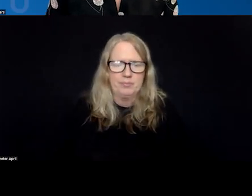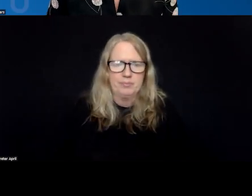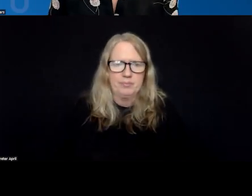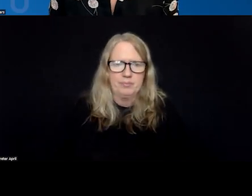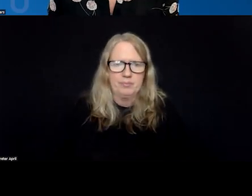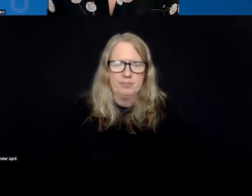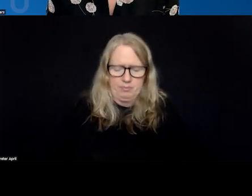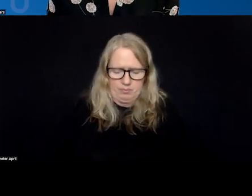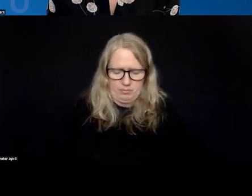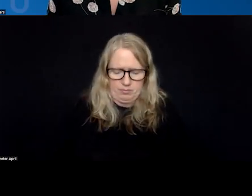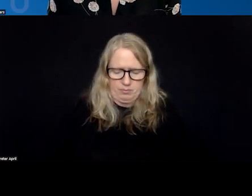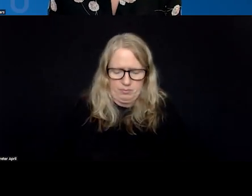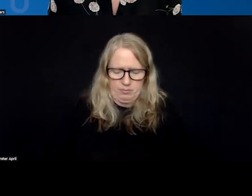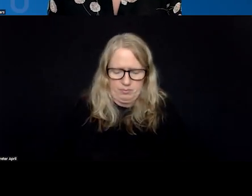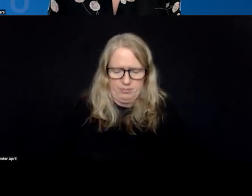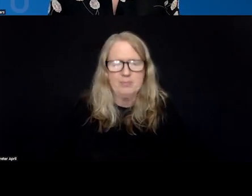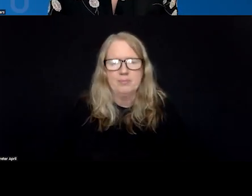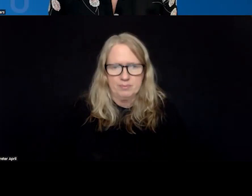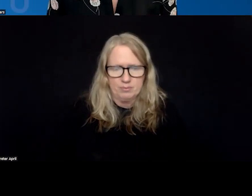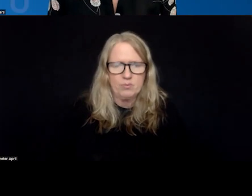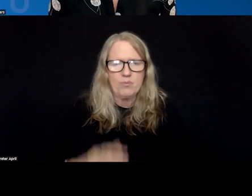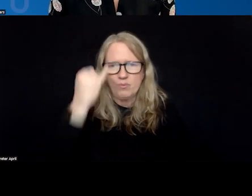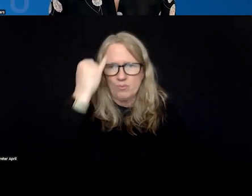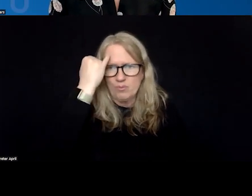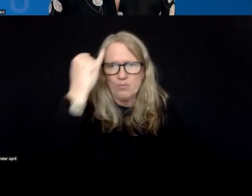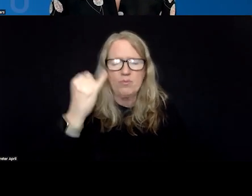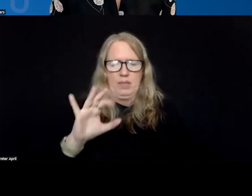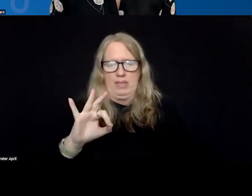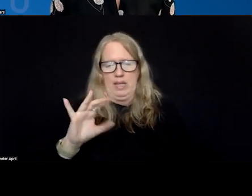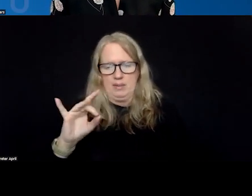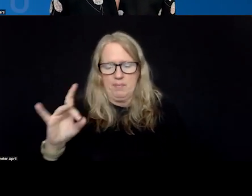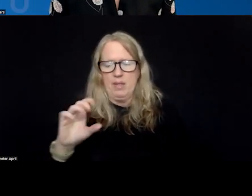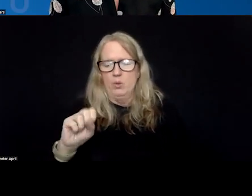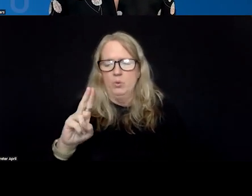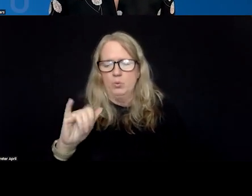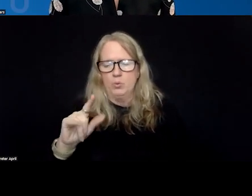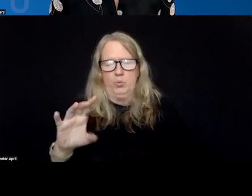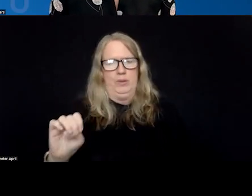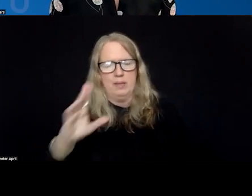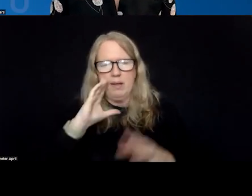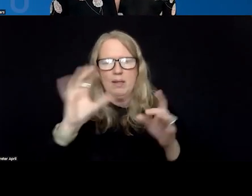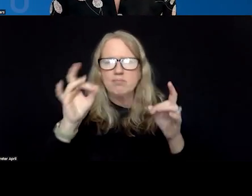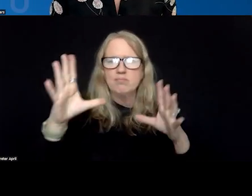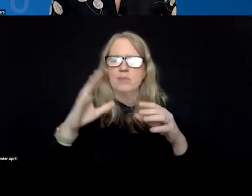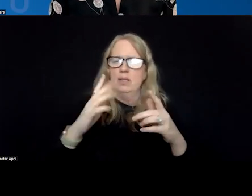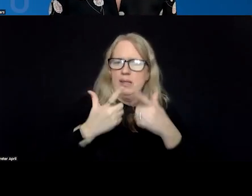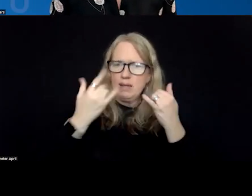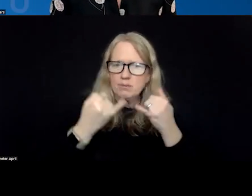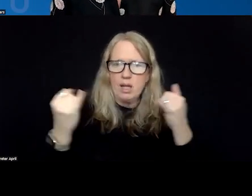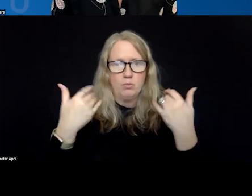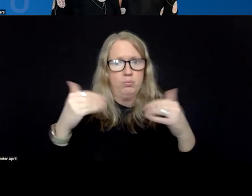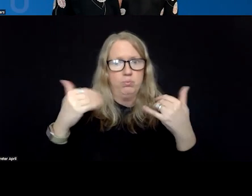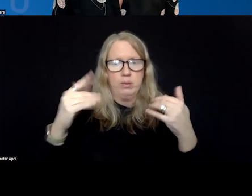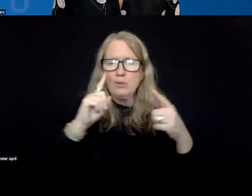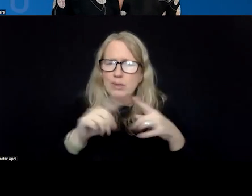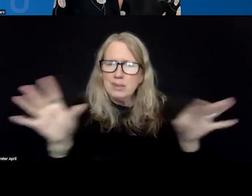So obviously the notion of 988 and Suicide and Crisis Lifeline is important for all of us. it